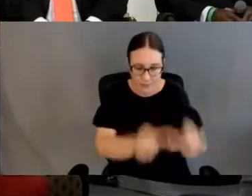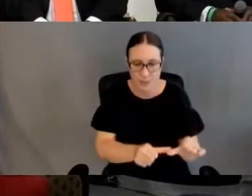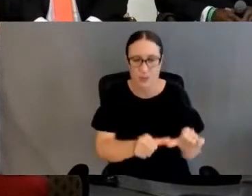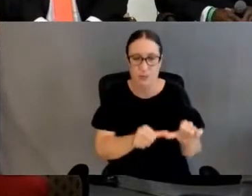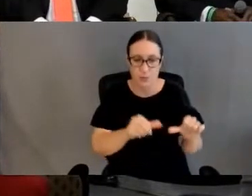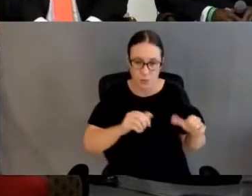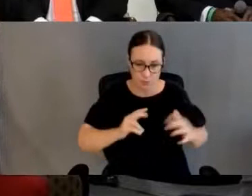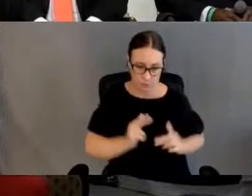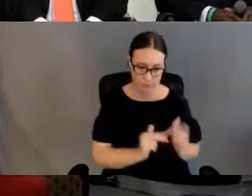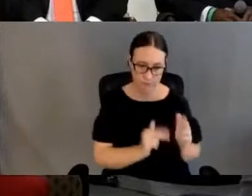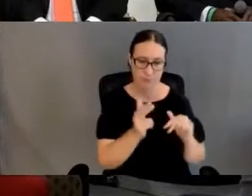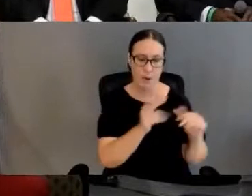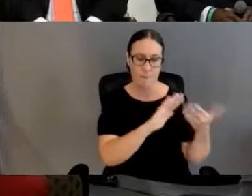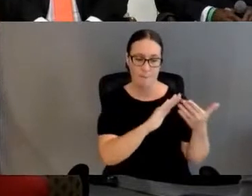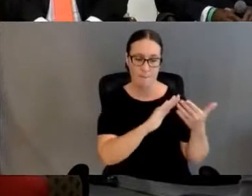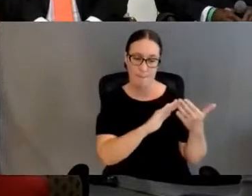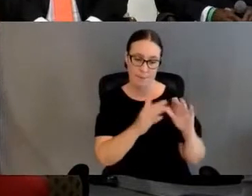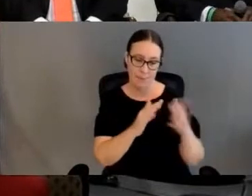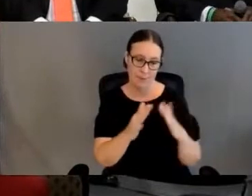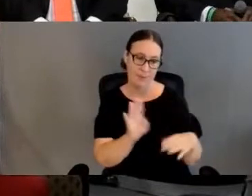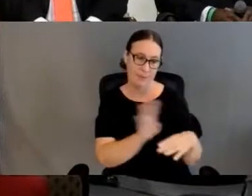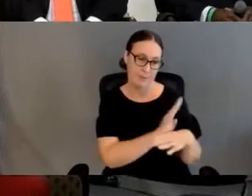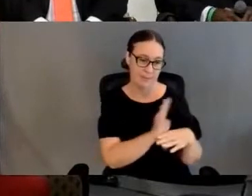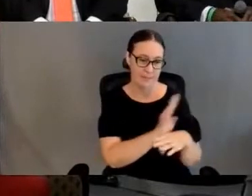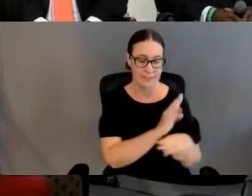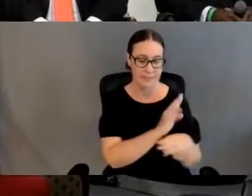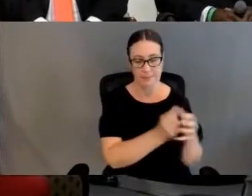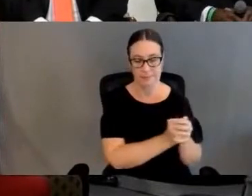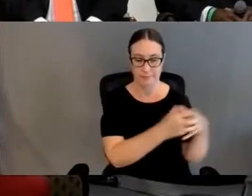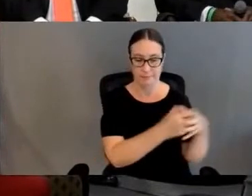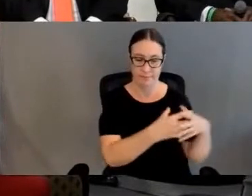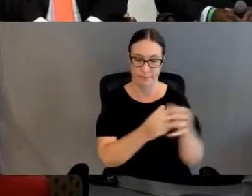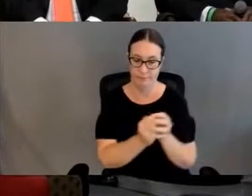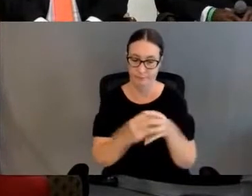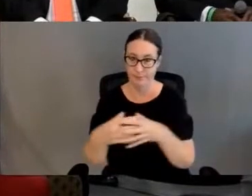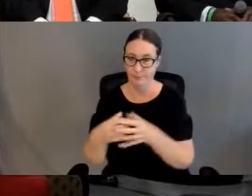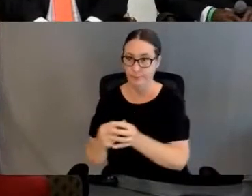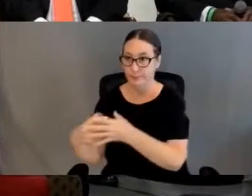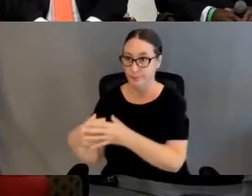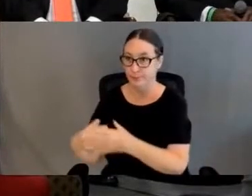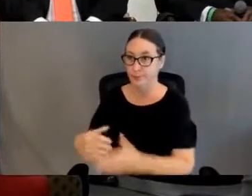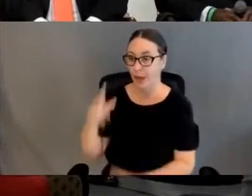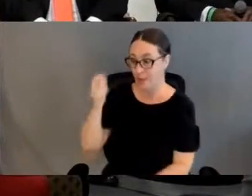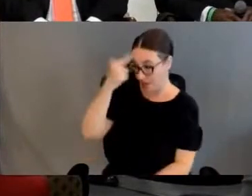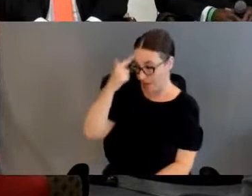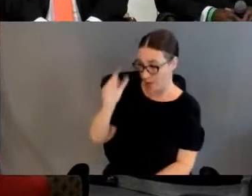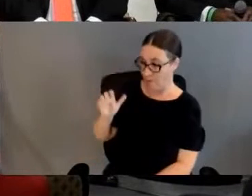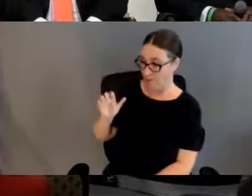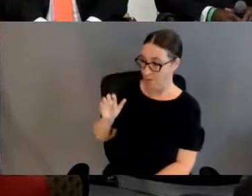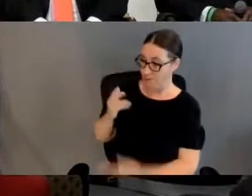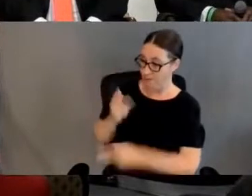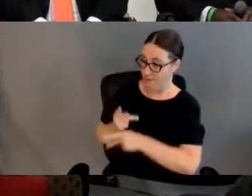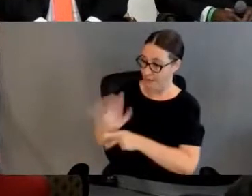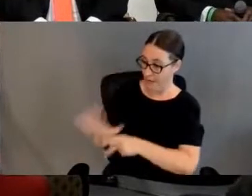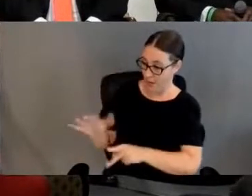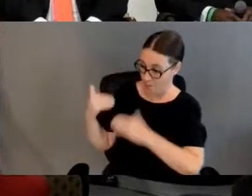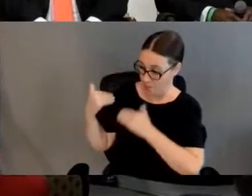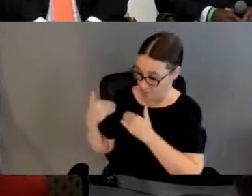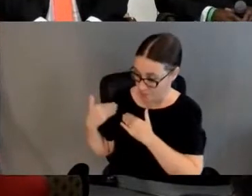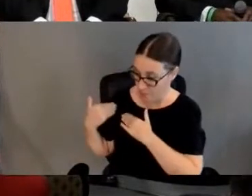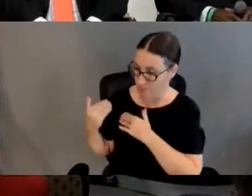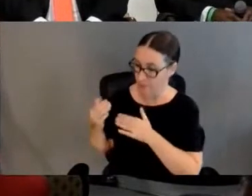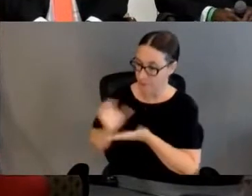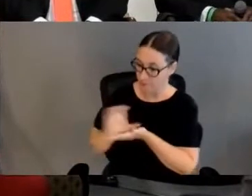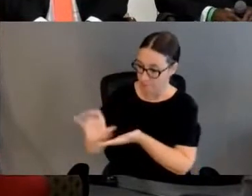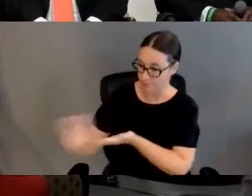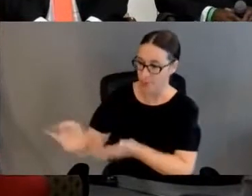while the government is doing its part by injecting this capital, we know the private sector has also been doing a great deal and looking to do